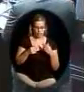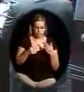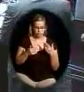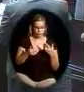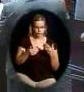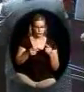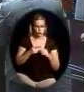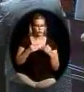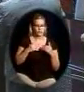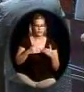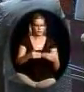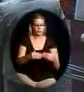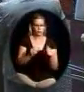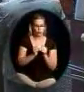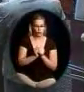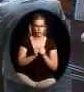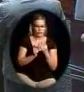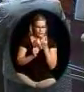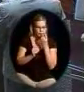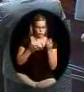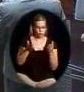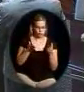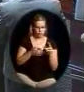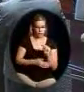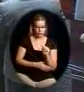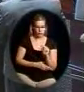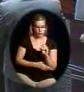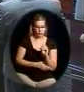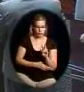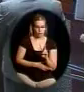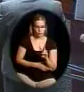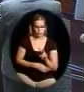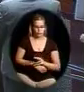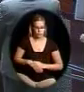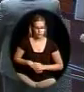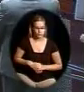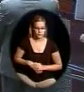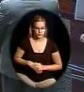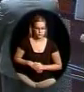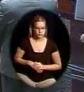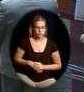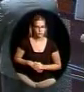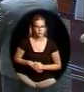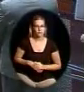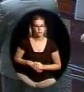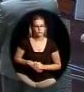dental services once the screenings were completed? November, you should find out.